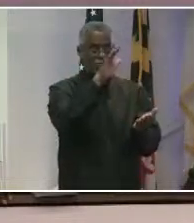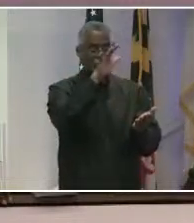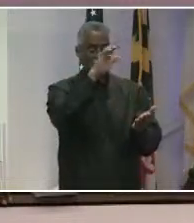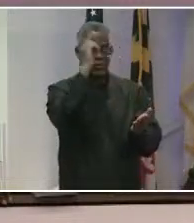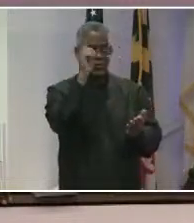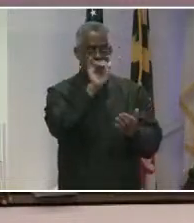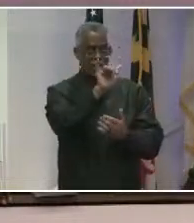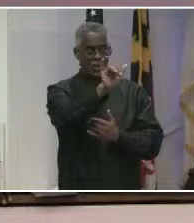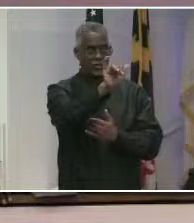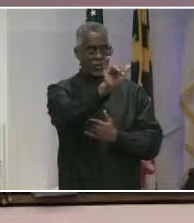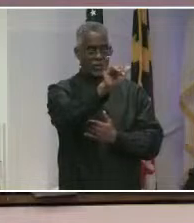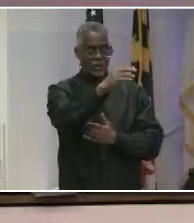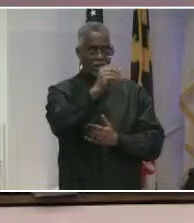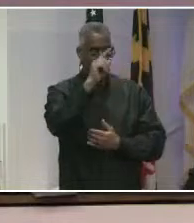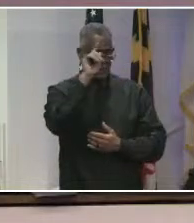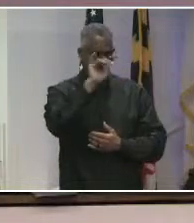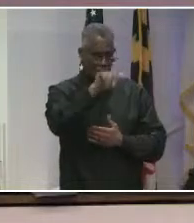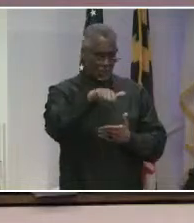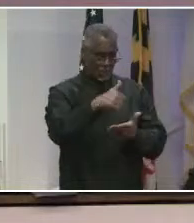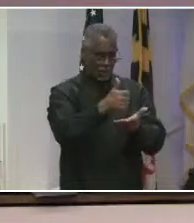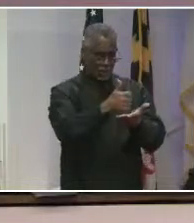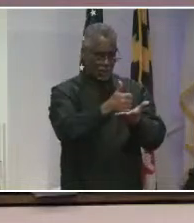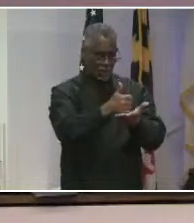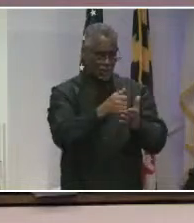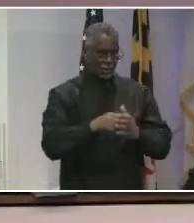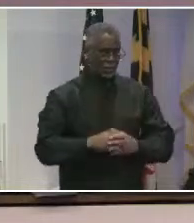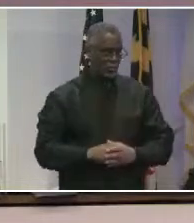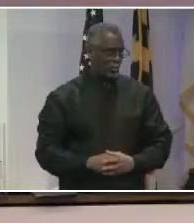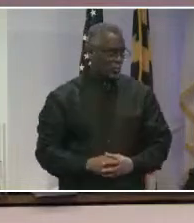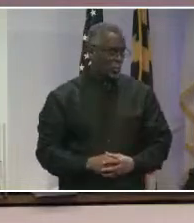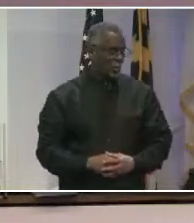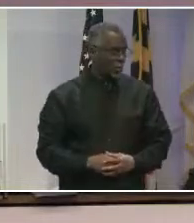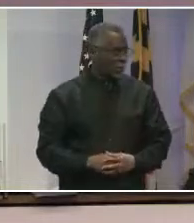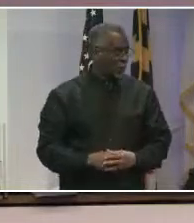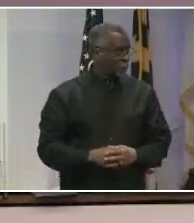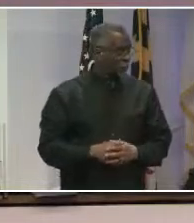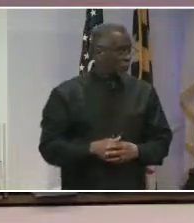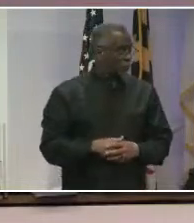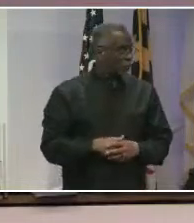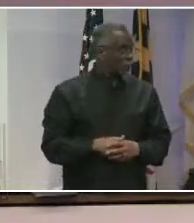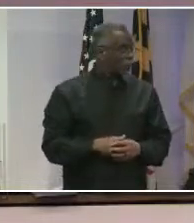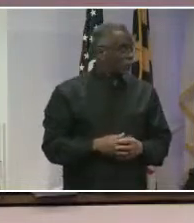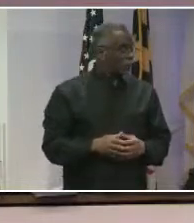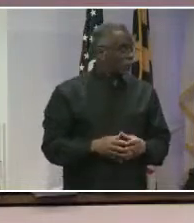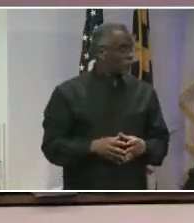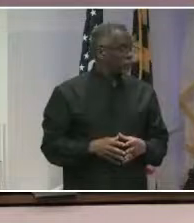glory forever. Amen. Amen. And